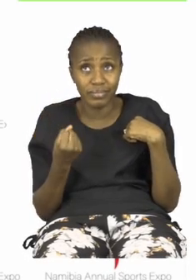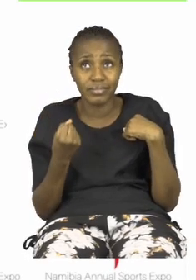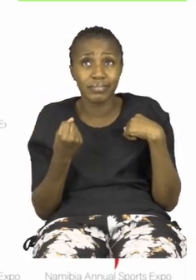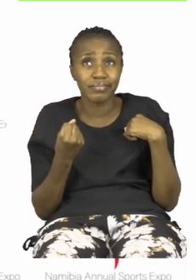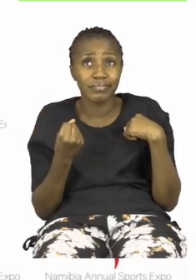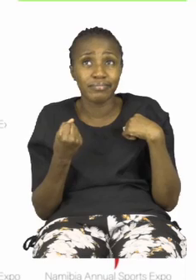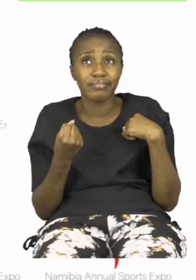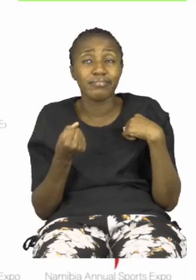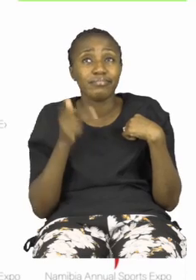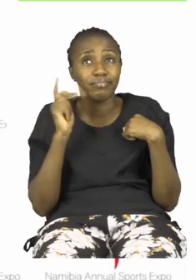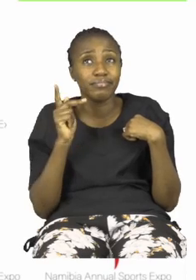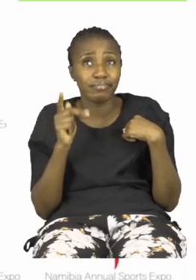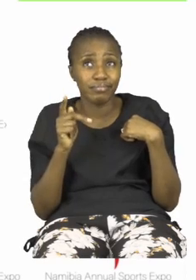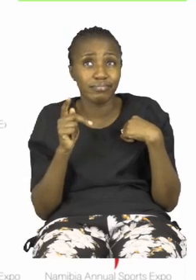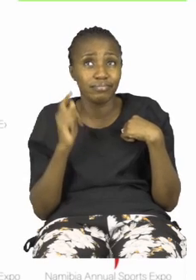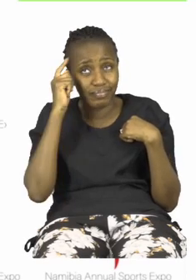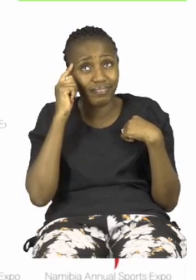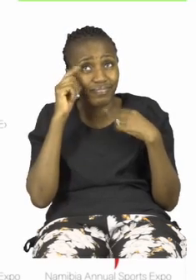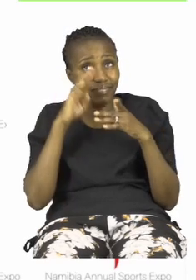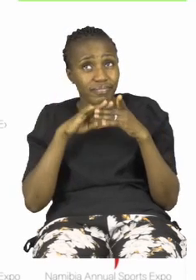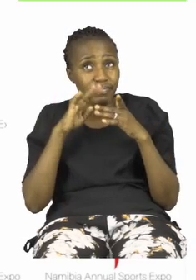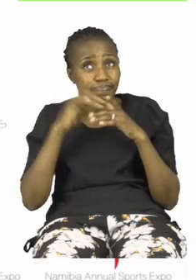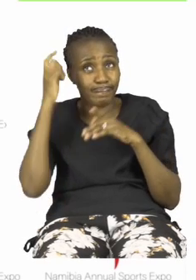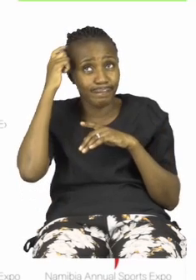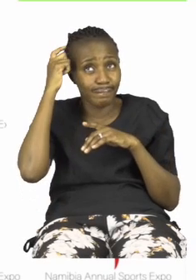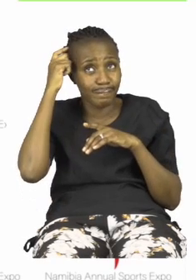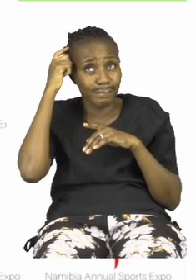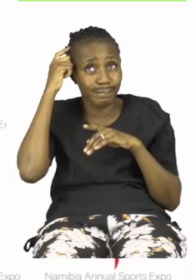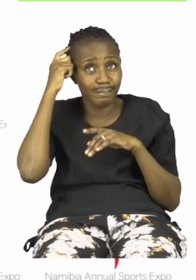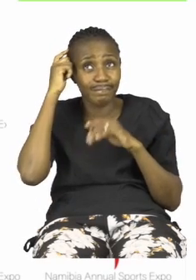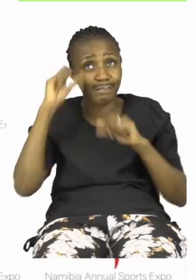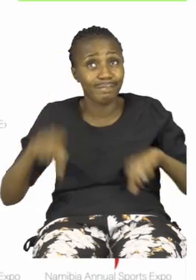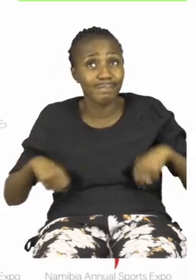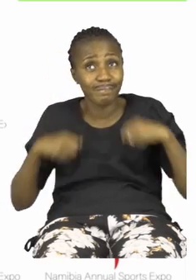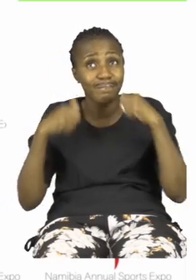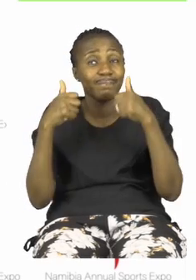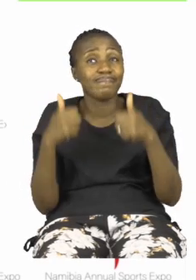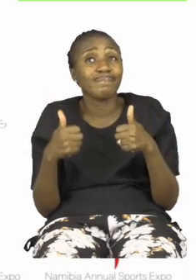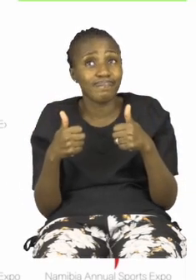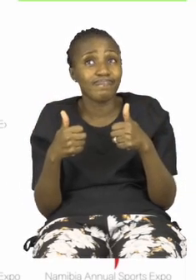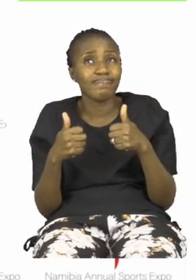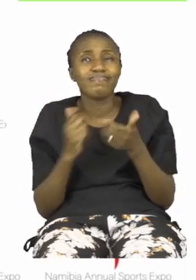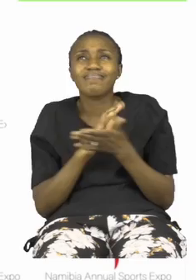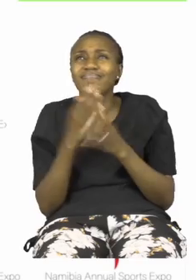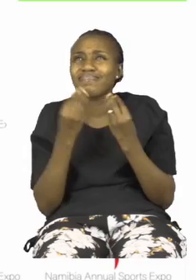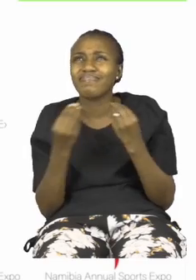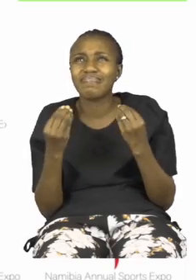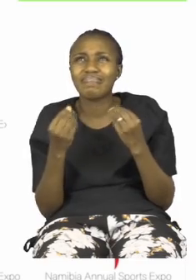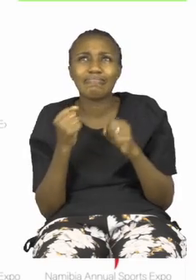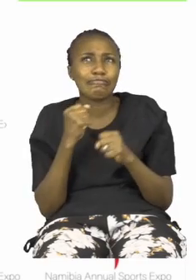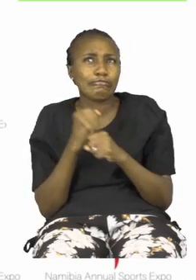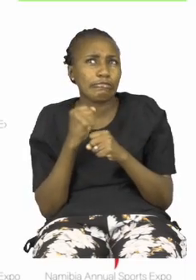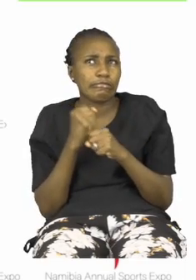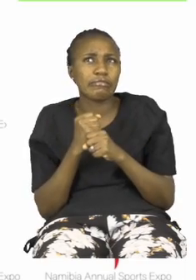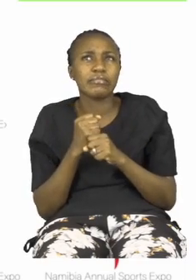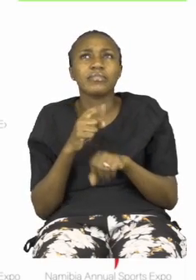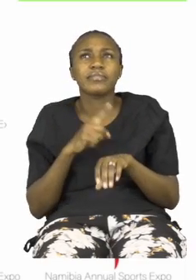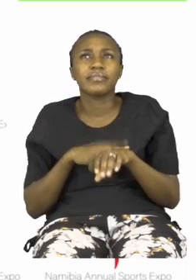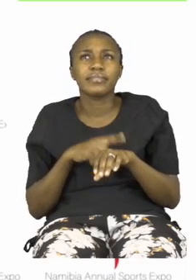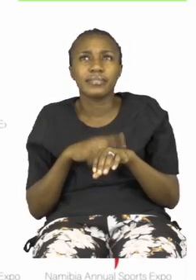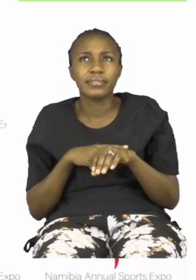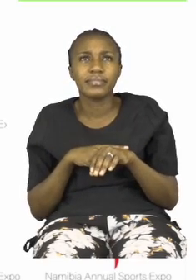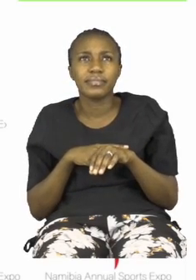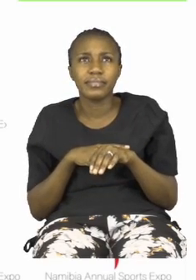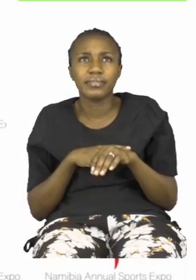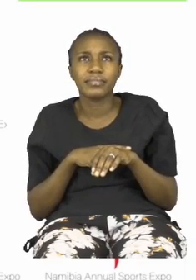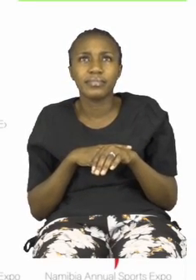because we do know that a lot of children, especially who have a tough time in life, in school and so on, they retreat from the world and they